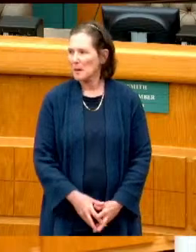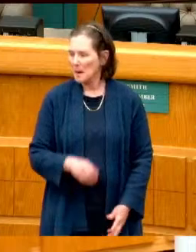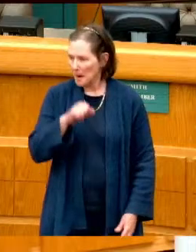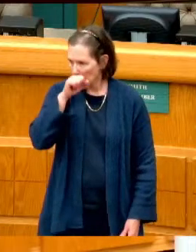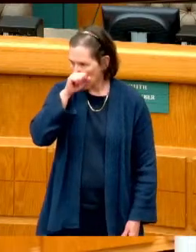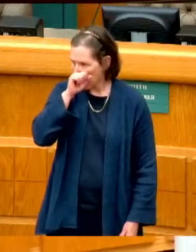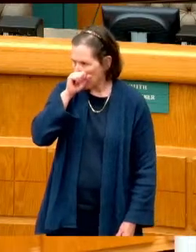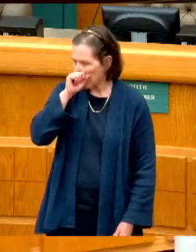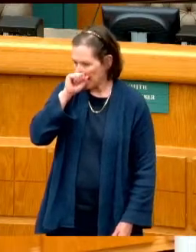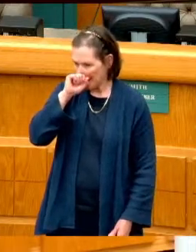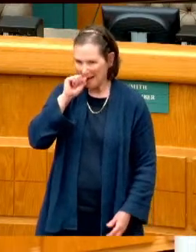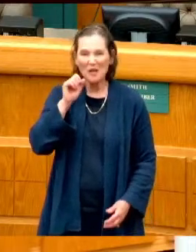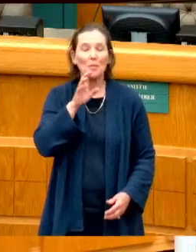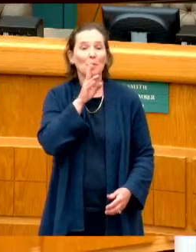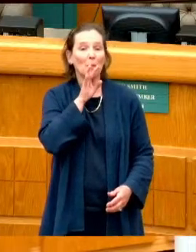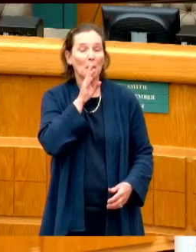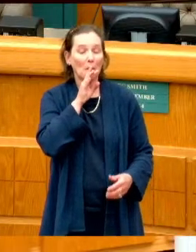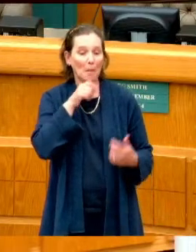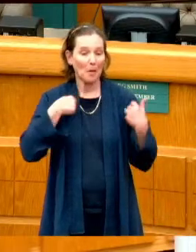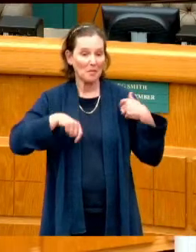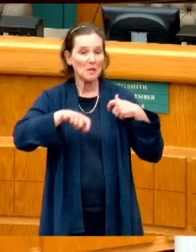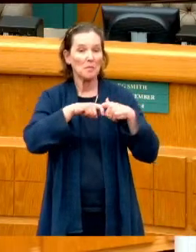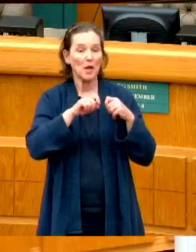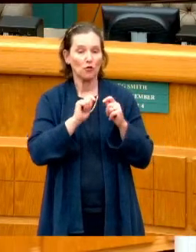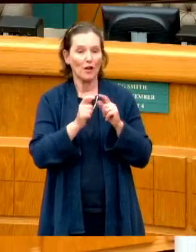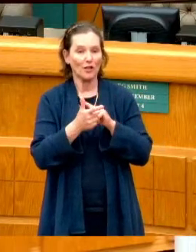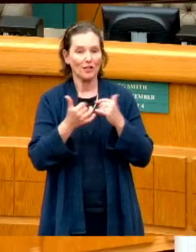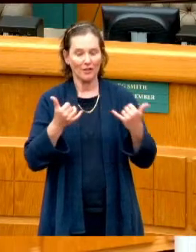la ubicación, se le tratará lo mejor posible.